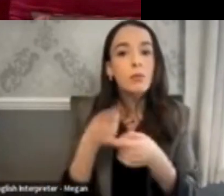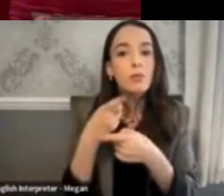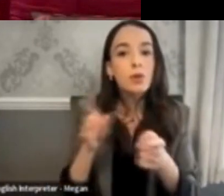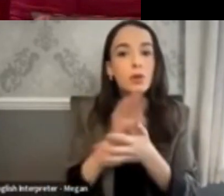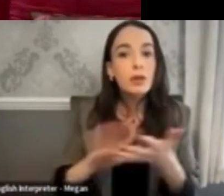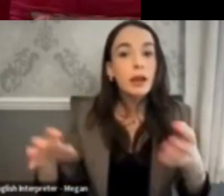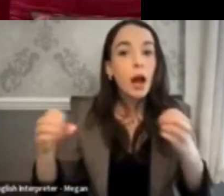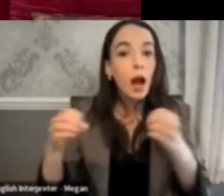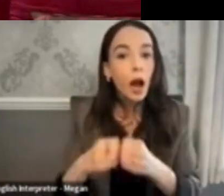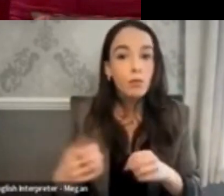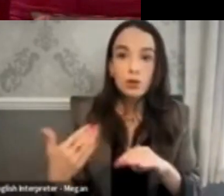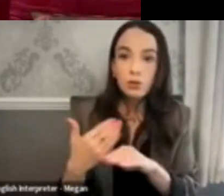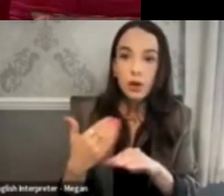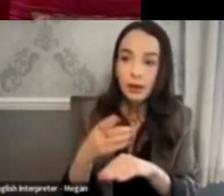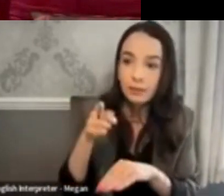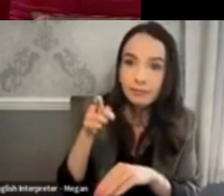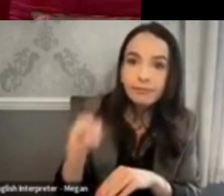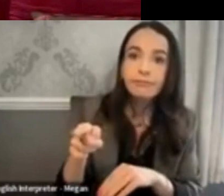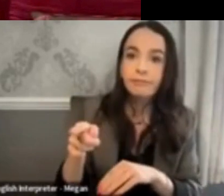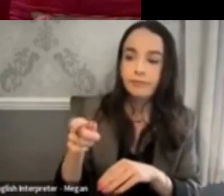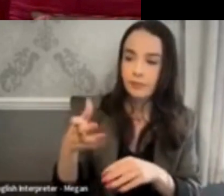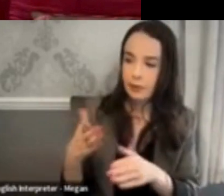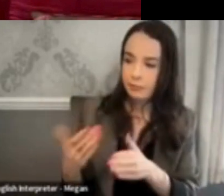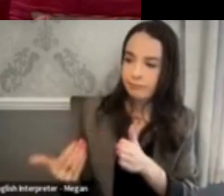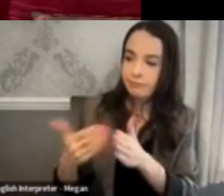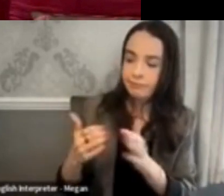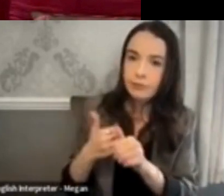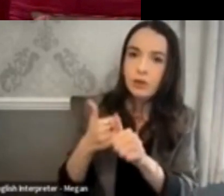Boston with additional support from Arts Council England.